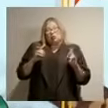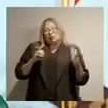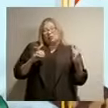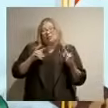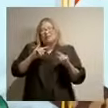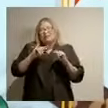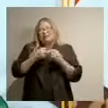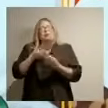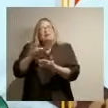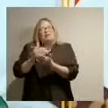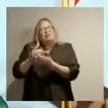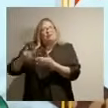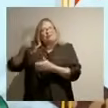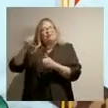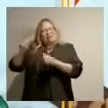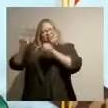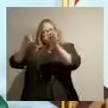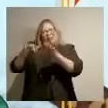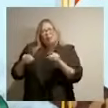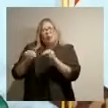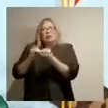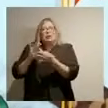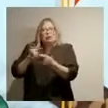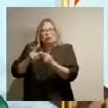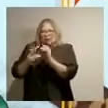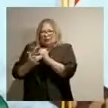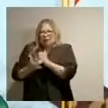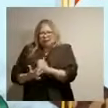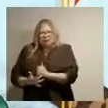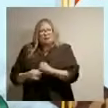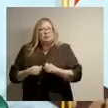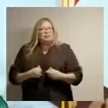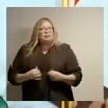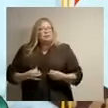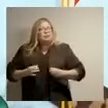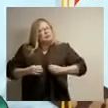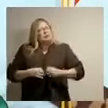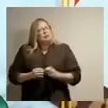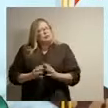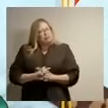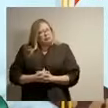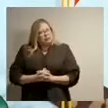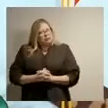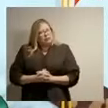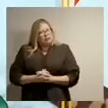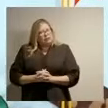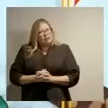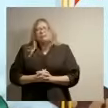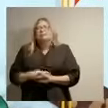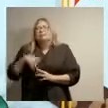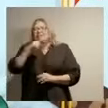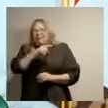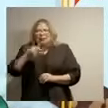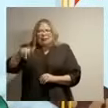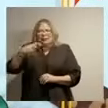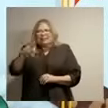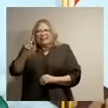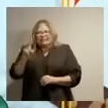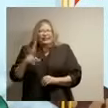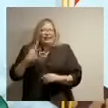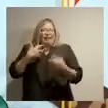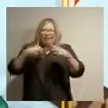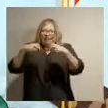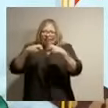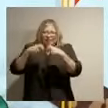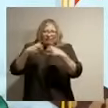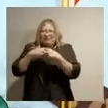the technical side. As I said, you need not only a PhD, but you need a physics degree and engineering degree and everything